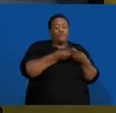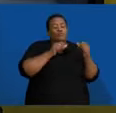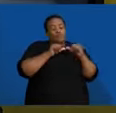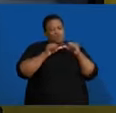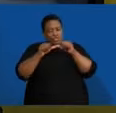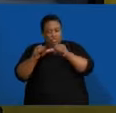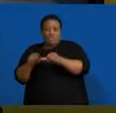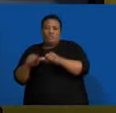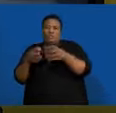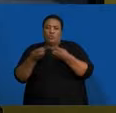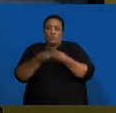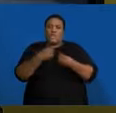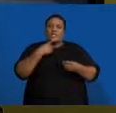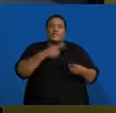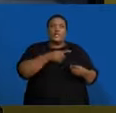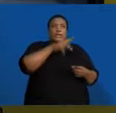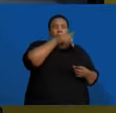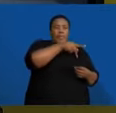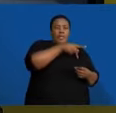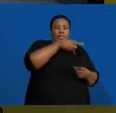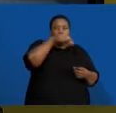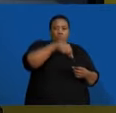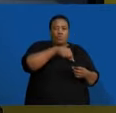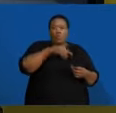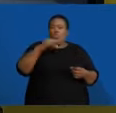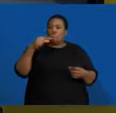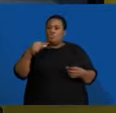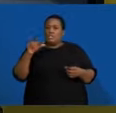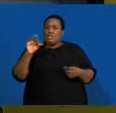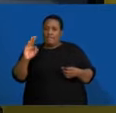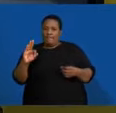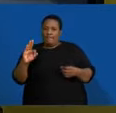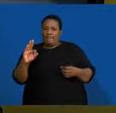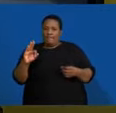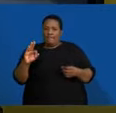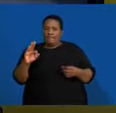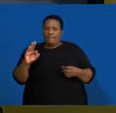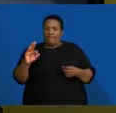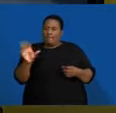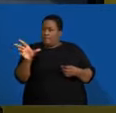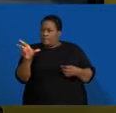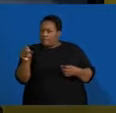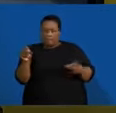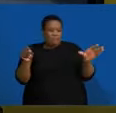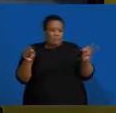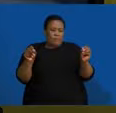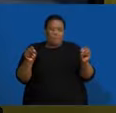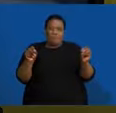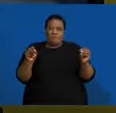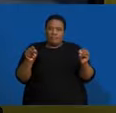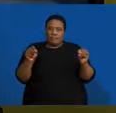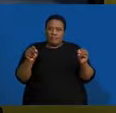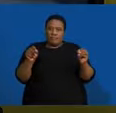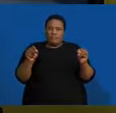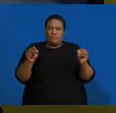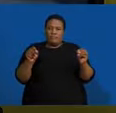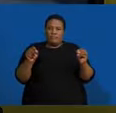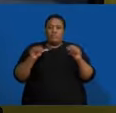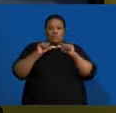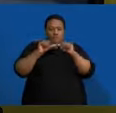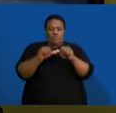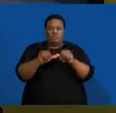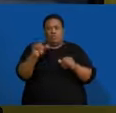So I said P and Q, and then I said G and F respectively. So P goes with G, Q goes with F. So